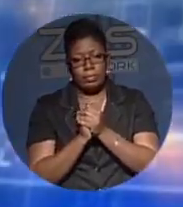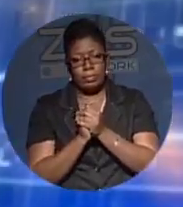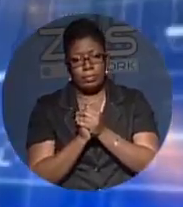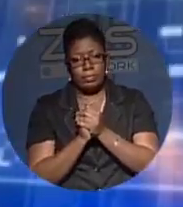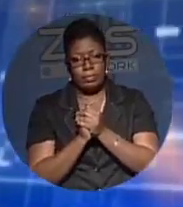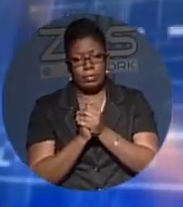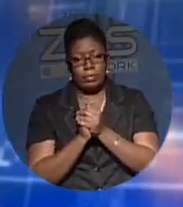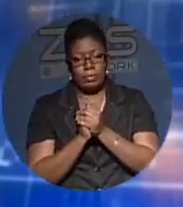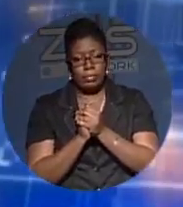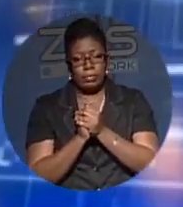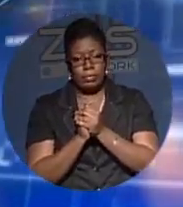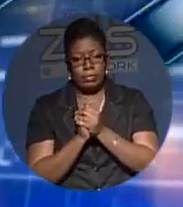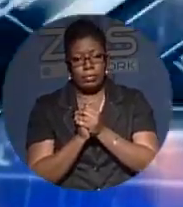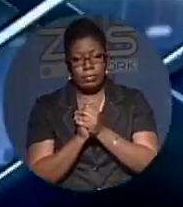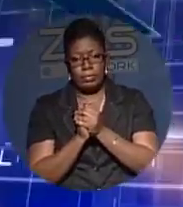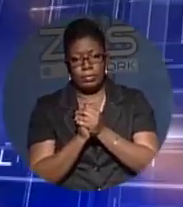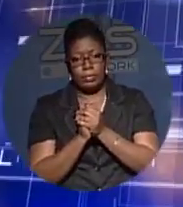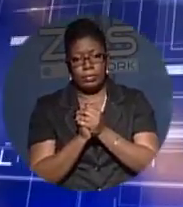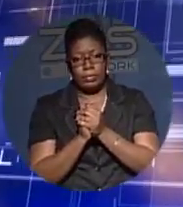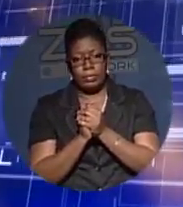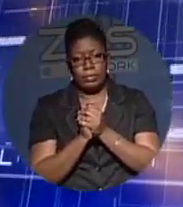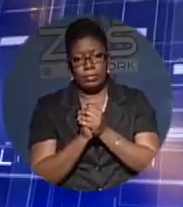Thanks so much for watching. I'm out of these money.